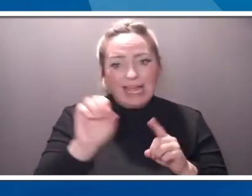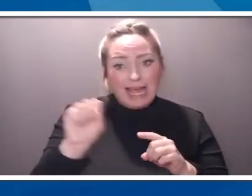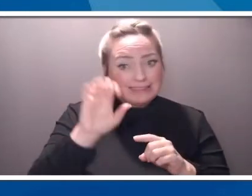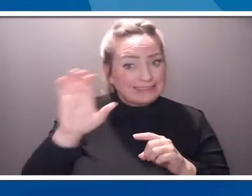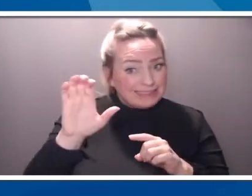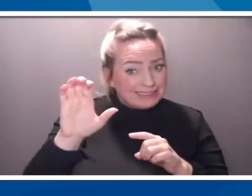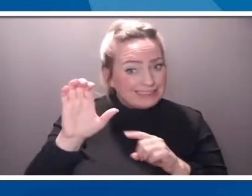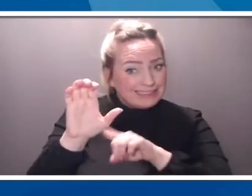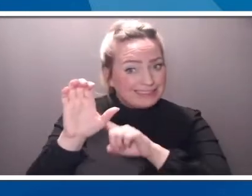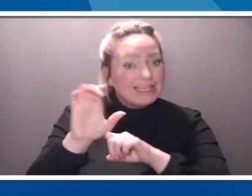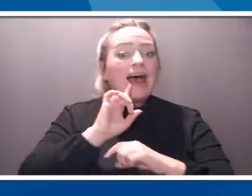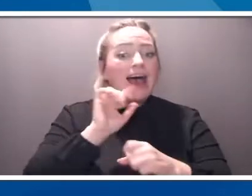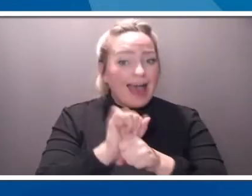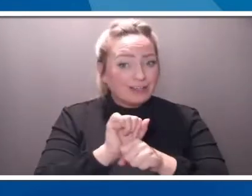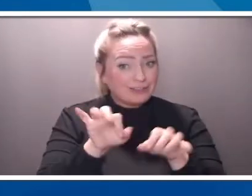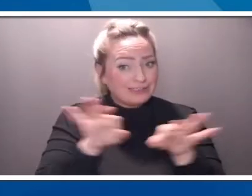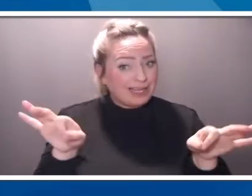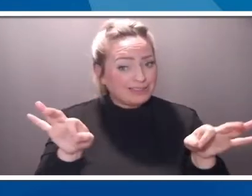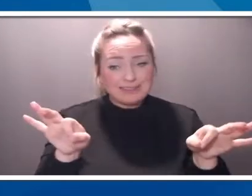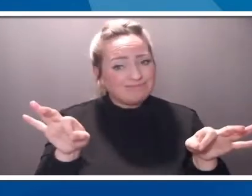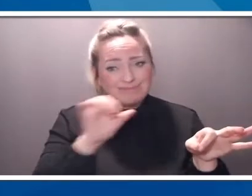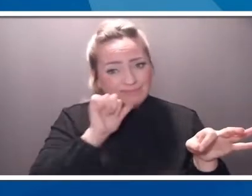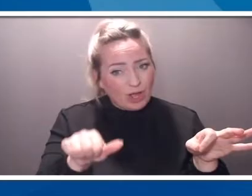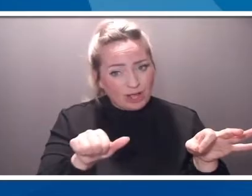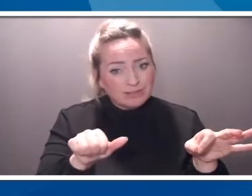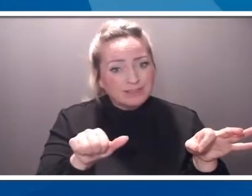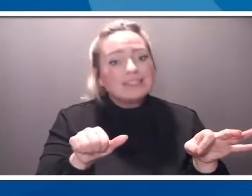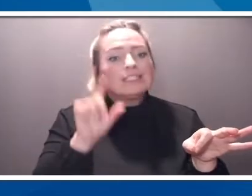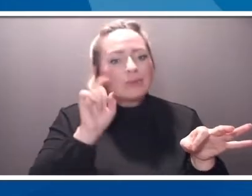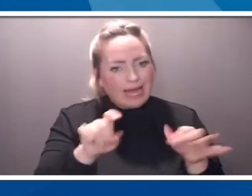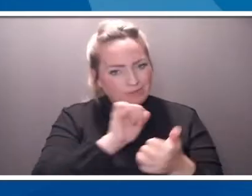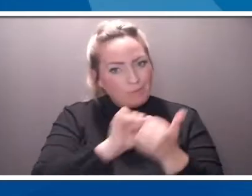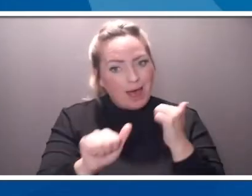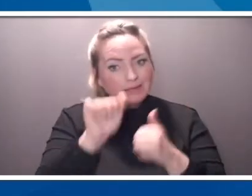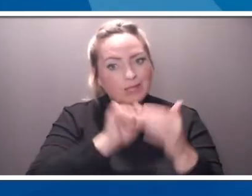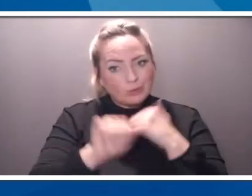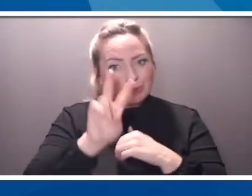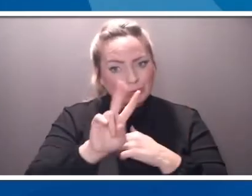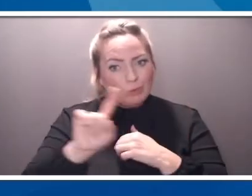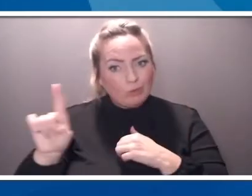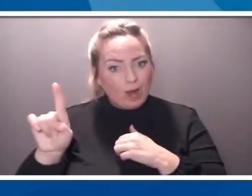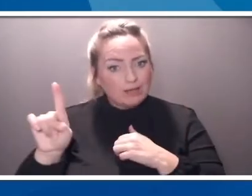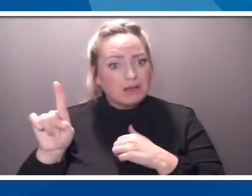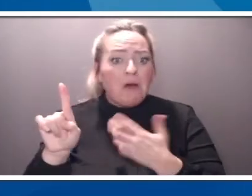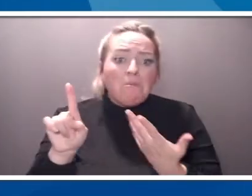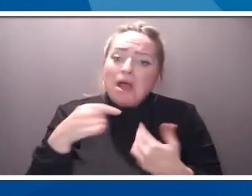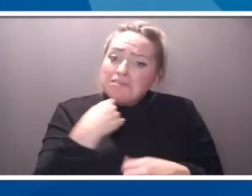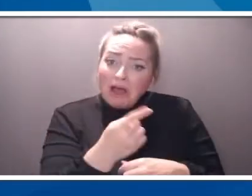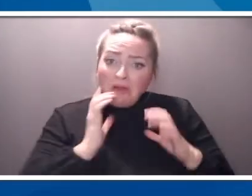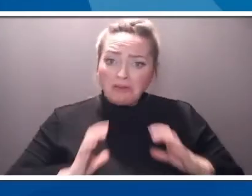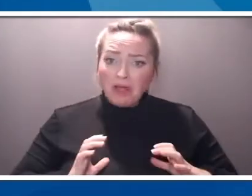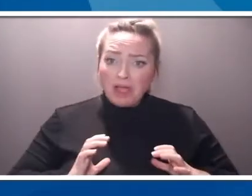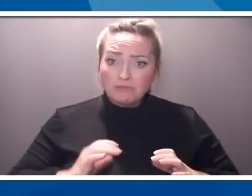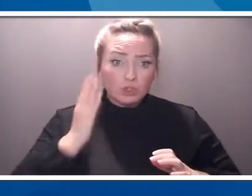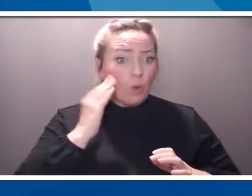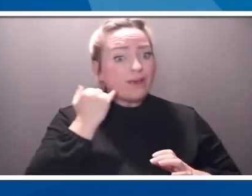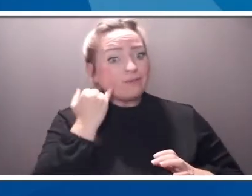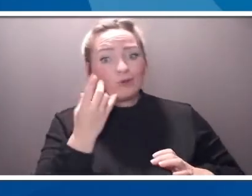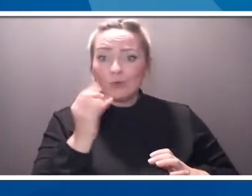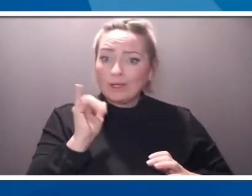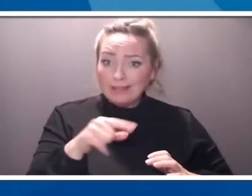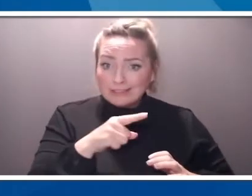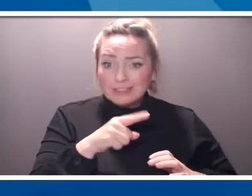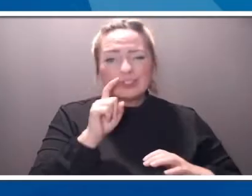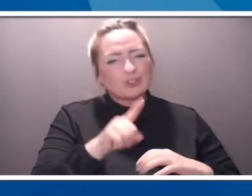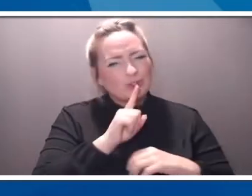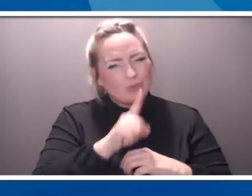But that, again, that's not what the SC itself actually says. So we'd have to pass it under 211. We'd probably tell the